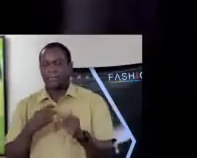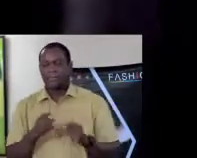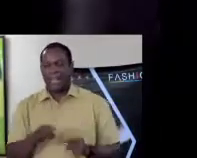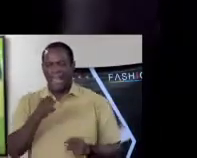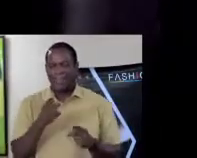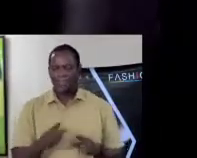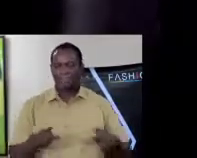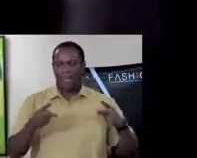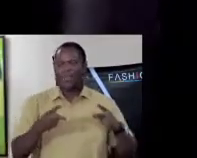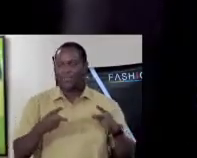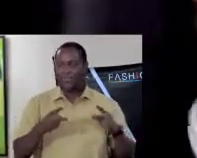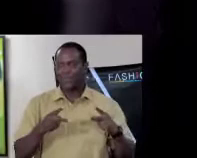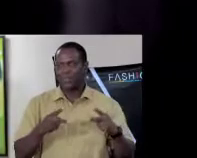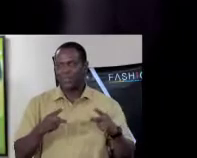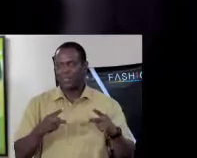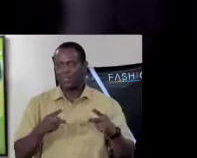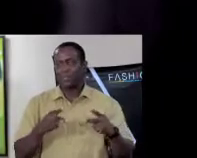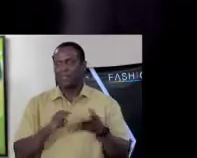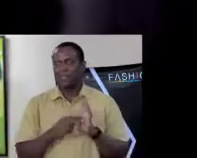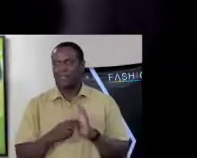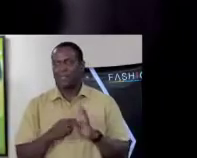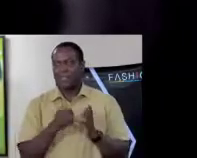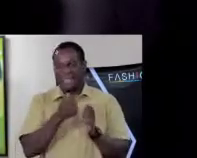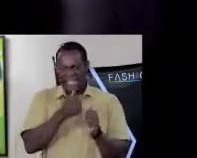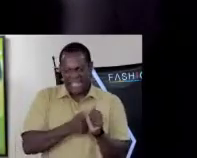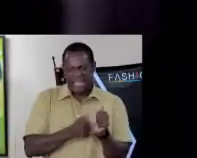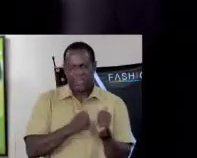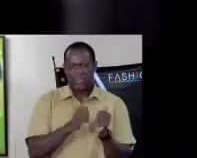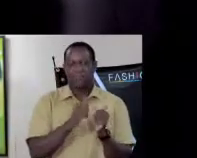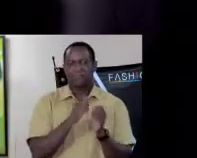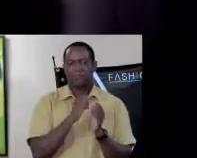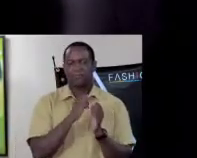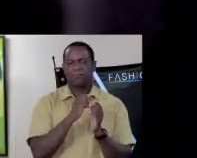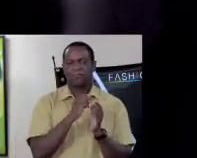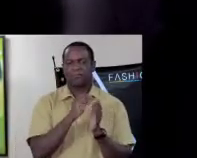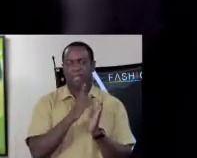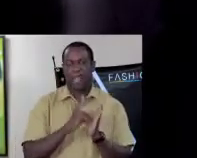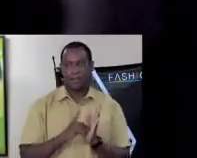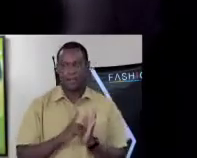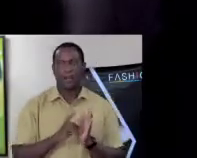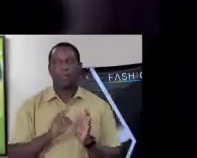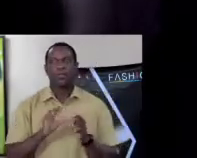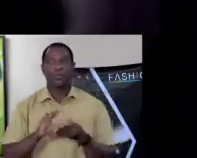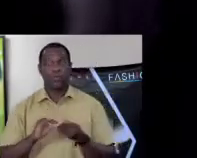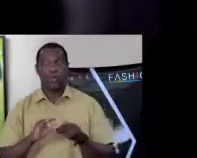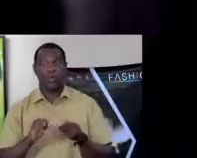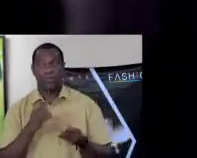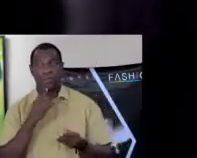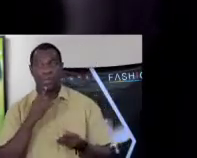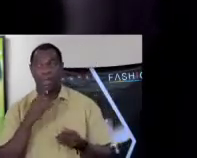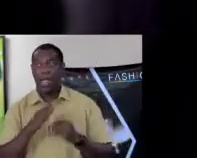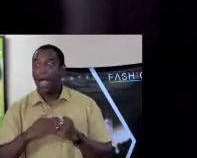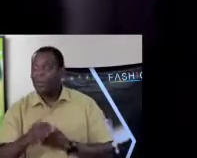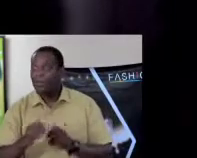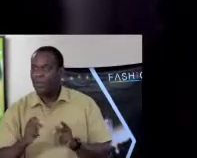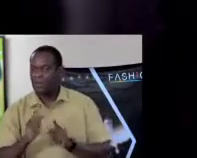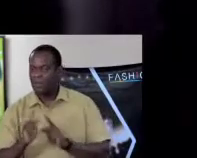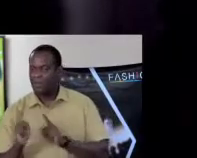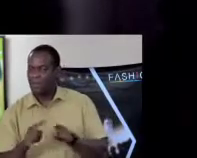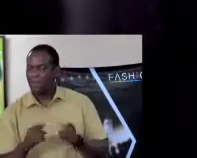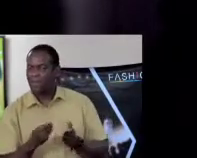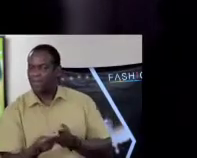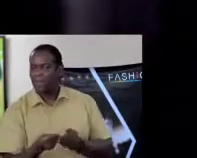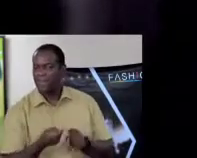run. And those designers can tell you they have had follow-up sales and they had